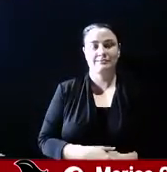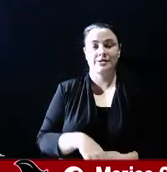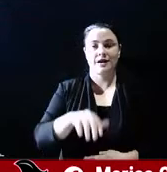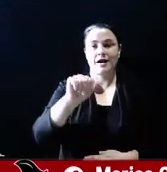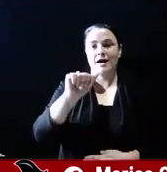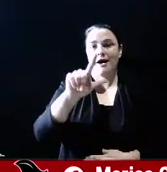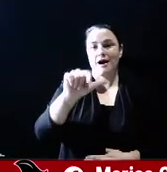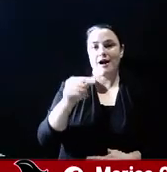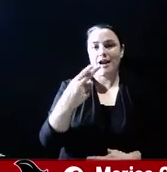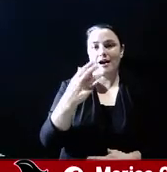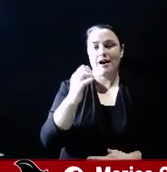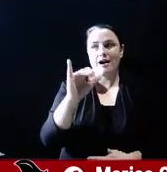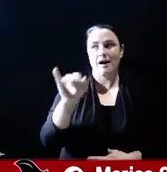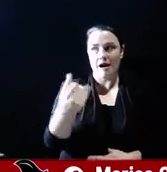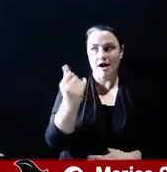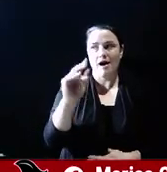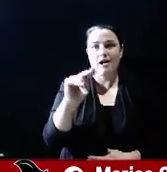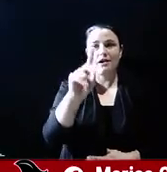Alejandra Gonzalez.